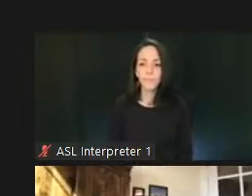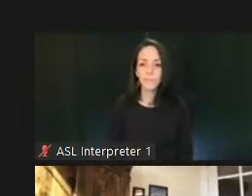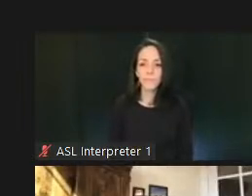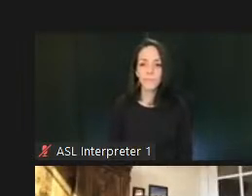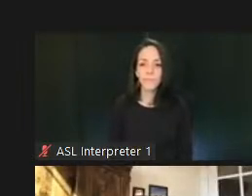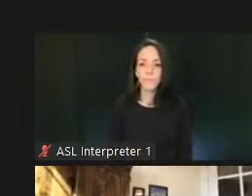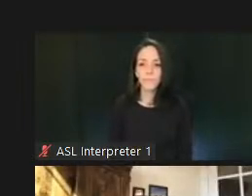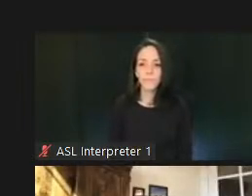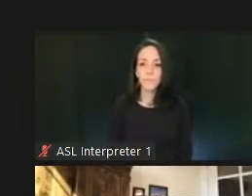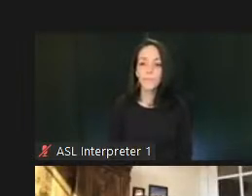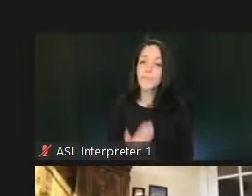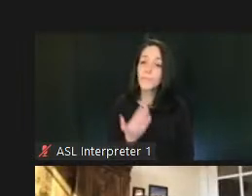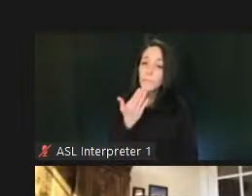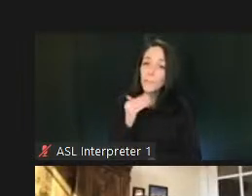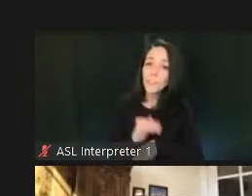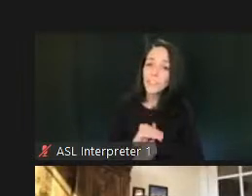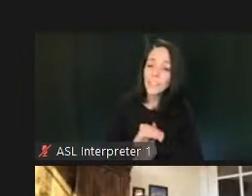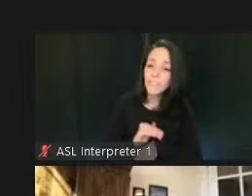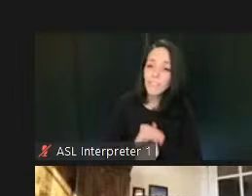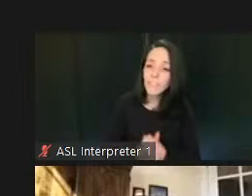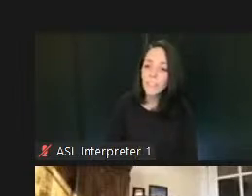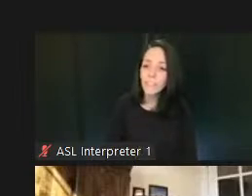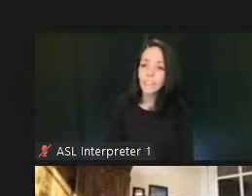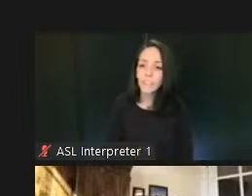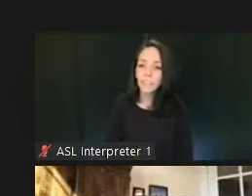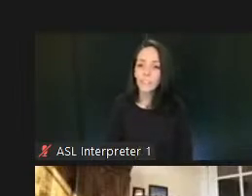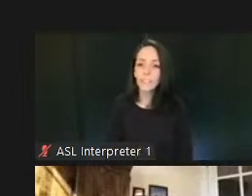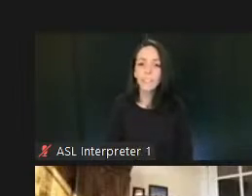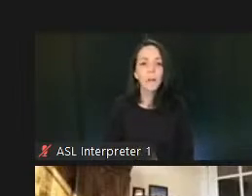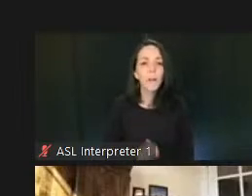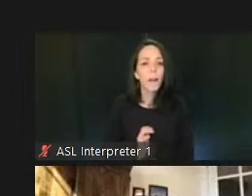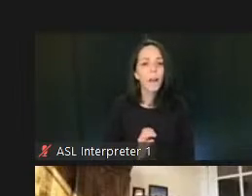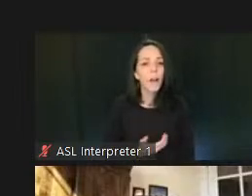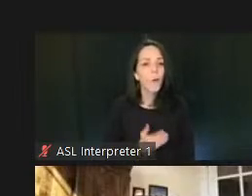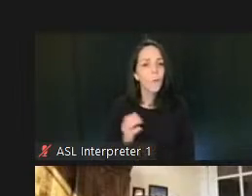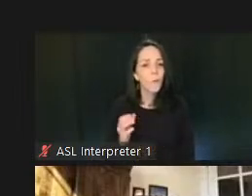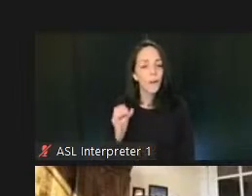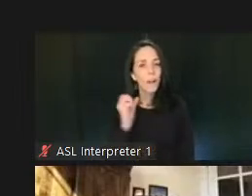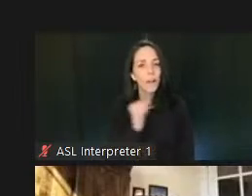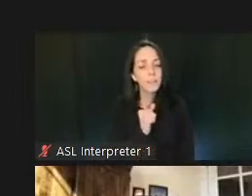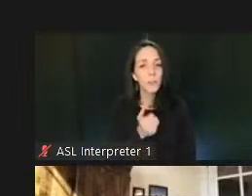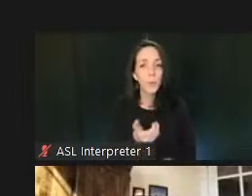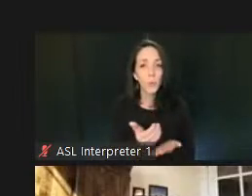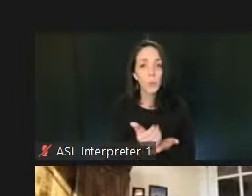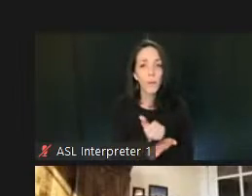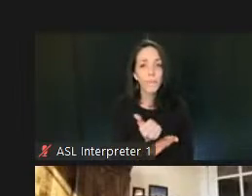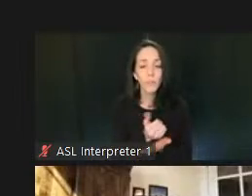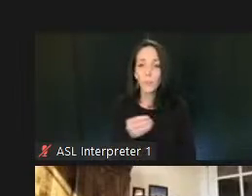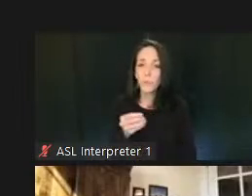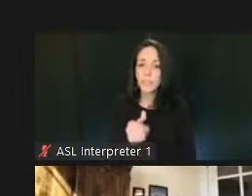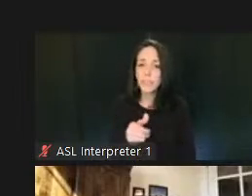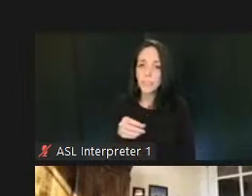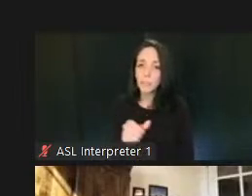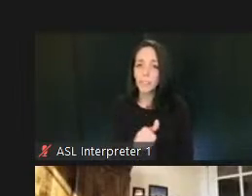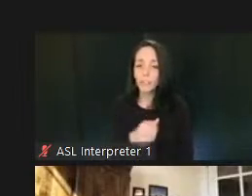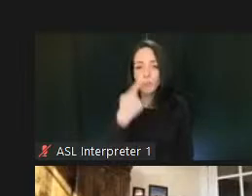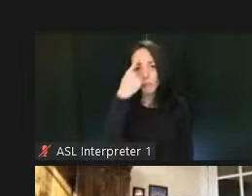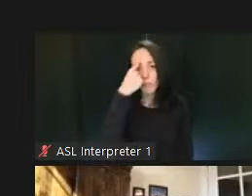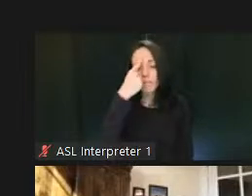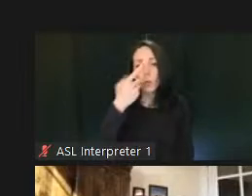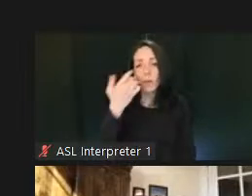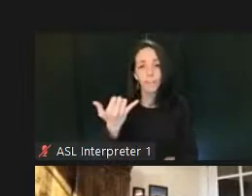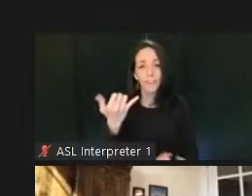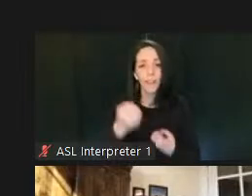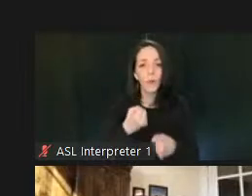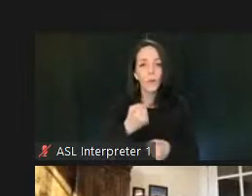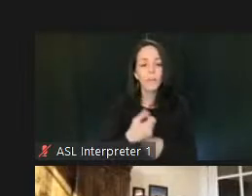Good evening. Based on our estimation of revenue and expenditures for the current year, We anticipate our